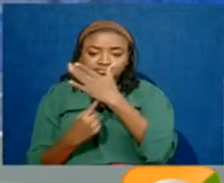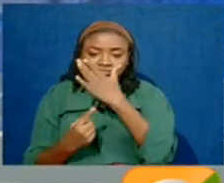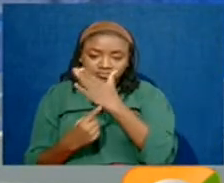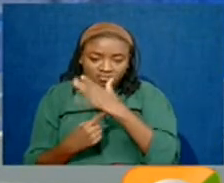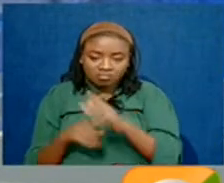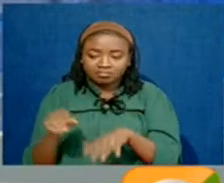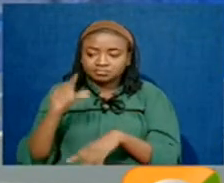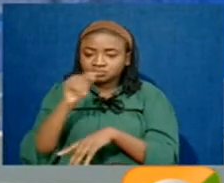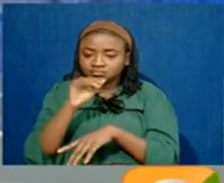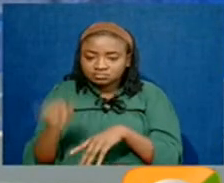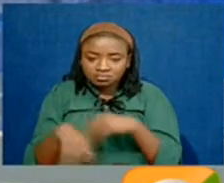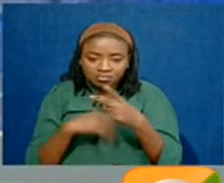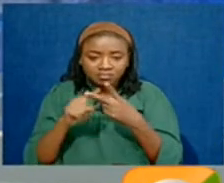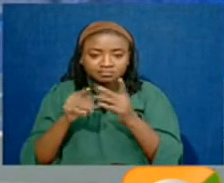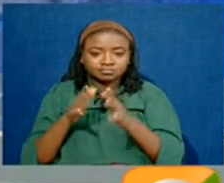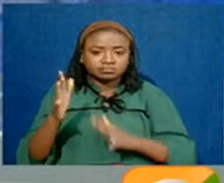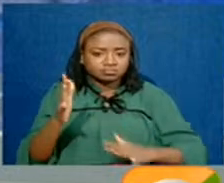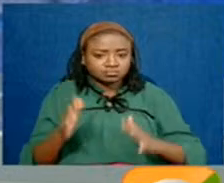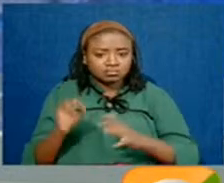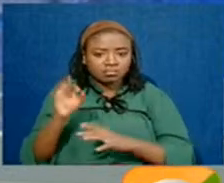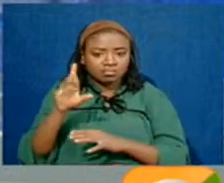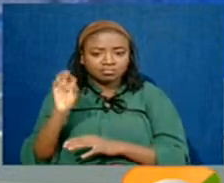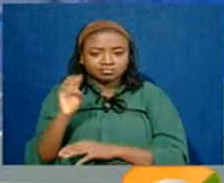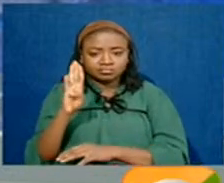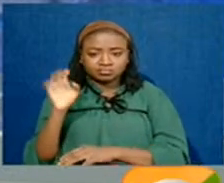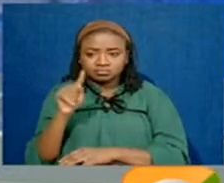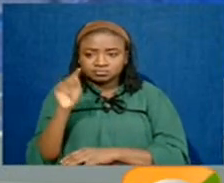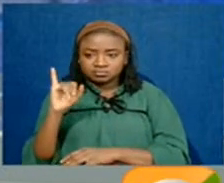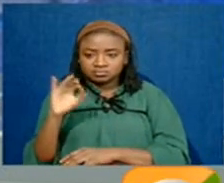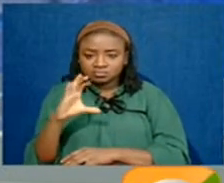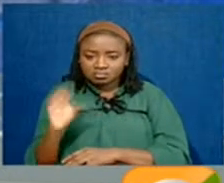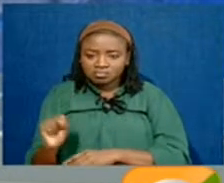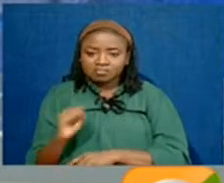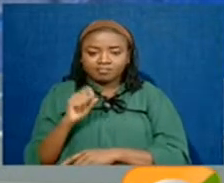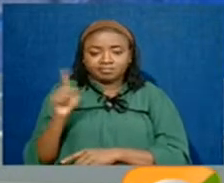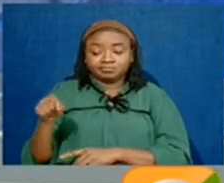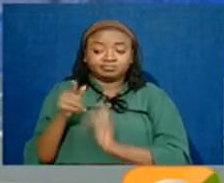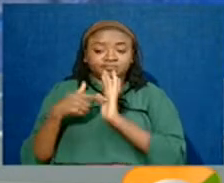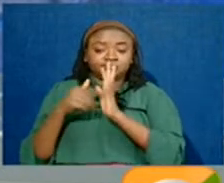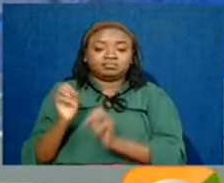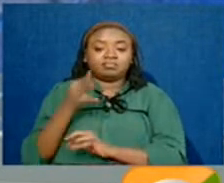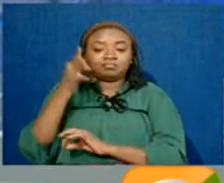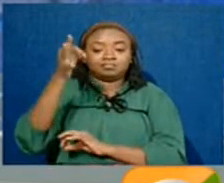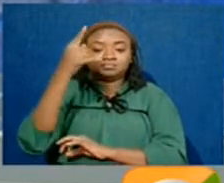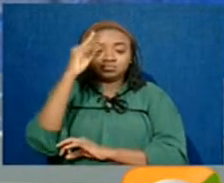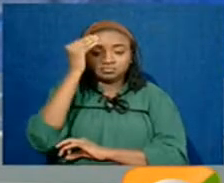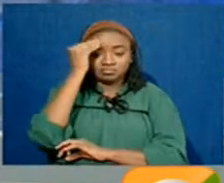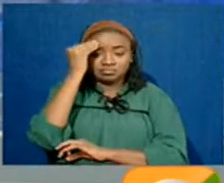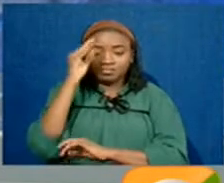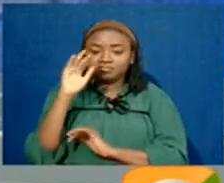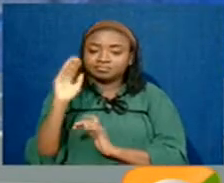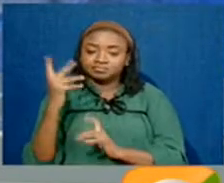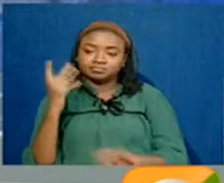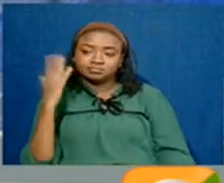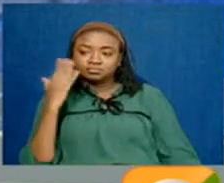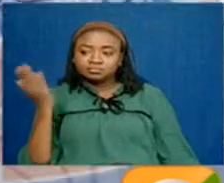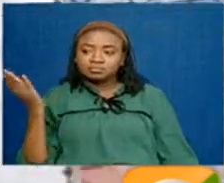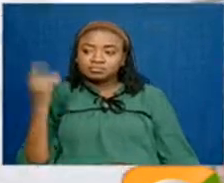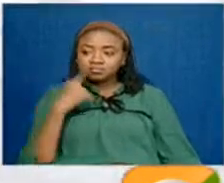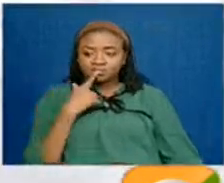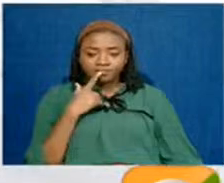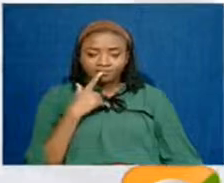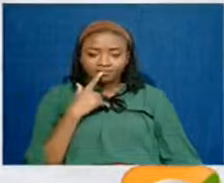hands-on learning on a global scale and a glimpse into the future of education. Here is your glimpse.